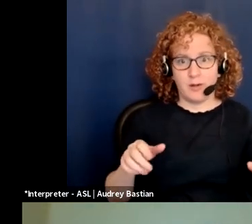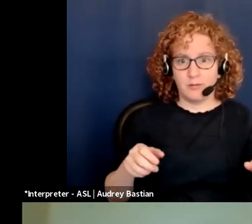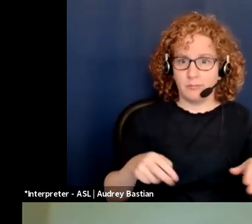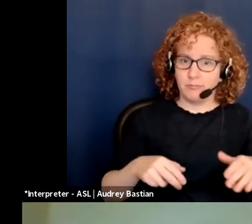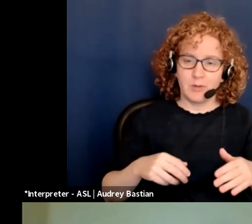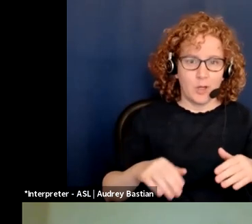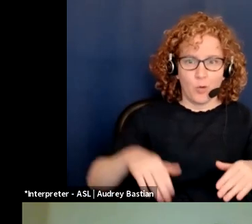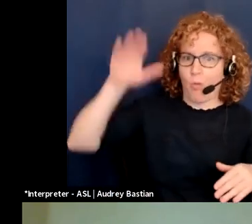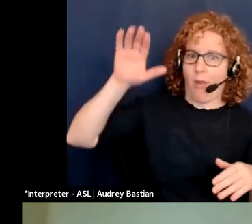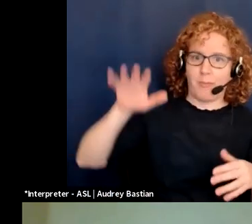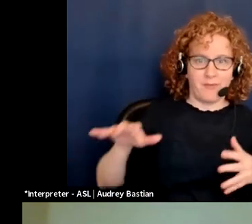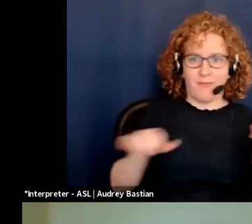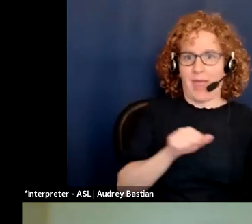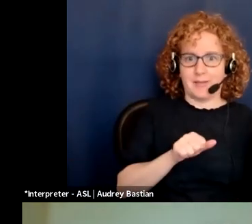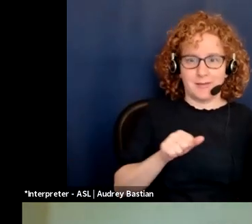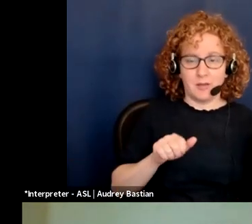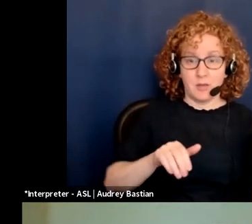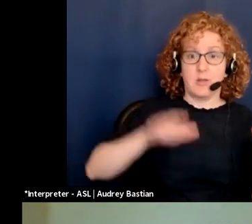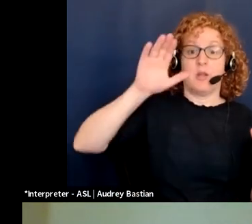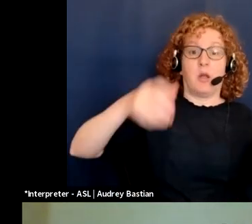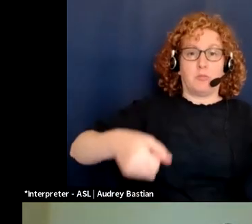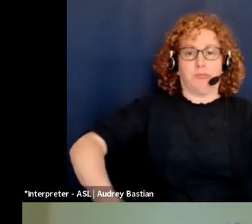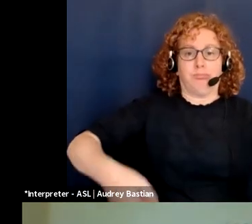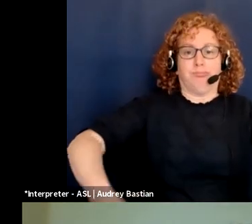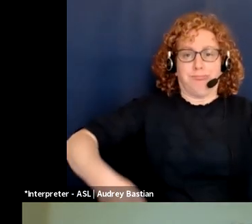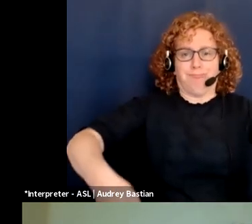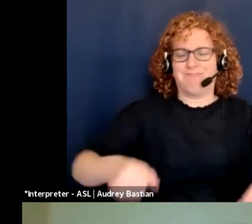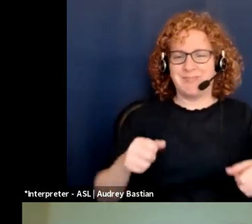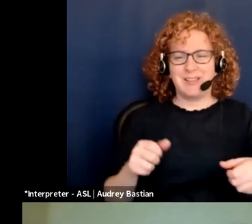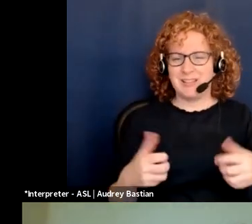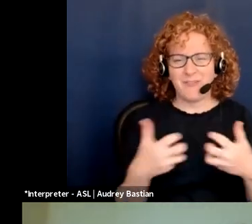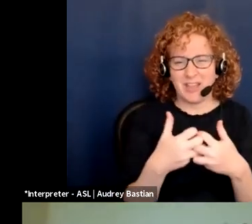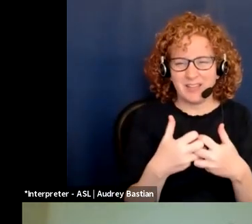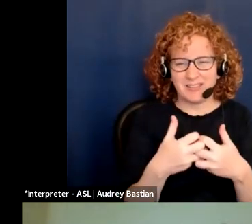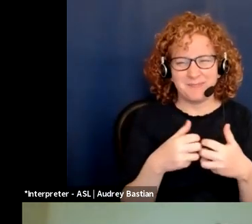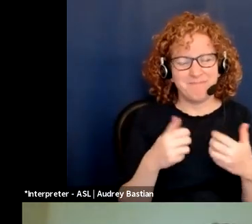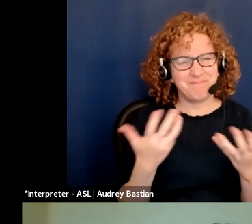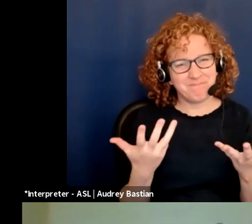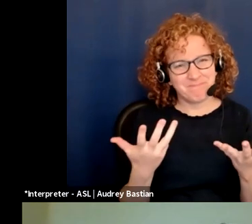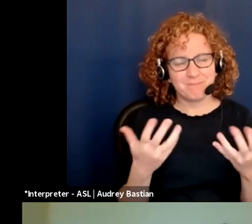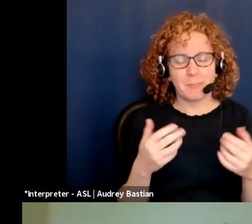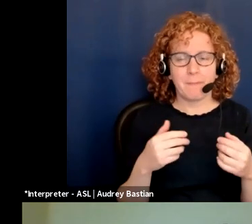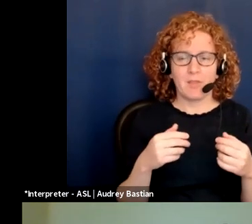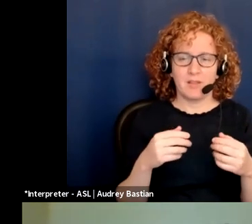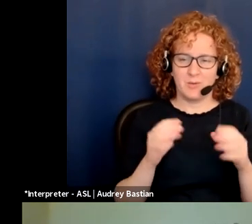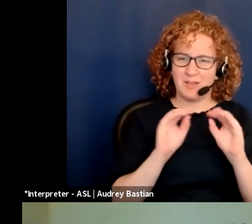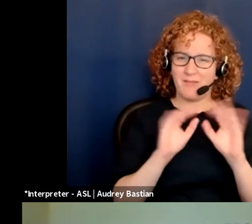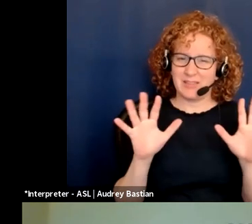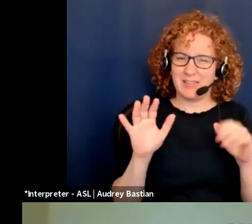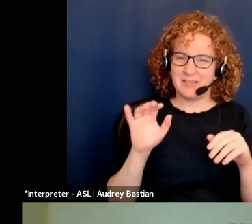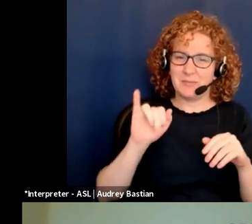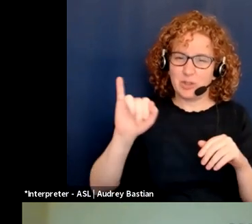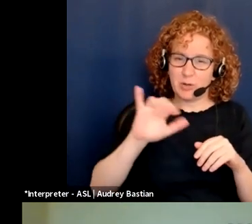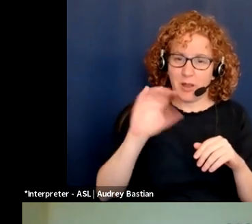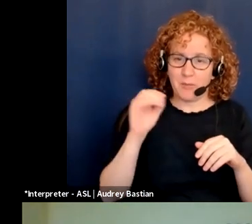So it creates an obvious budget barrier, but something insurance companies